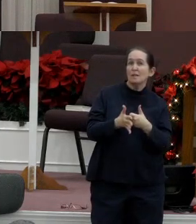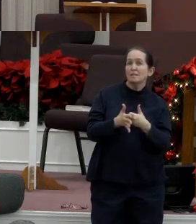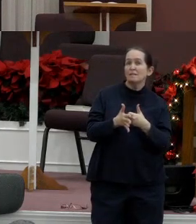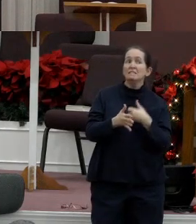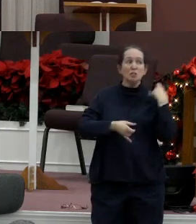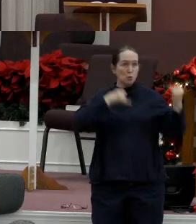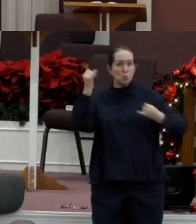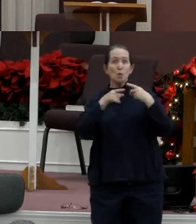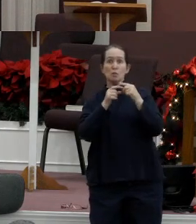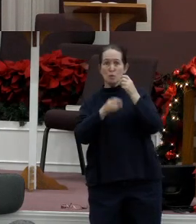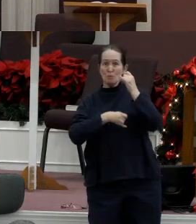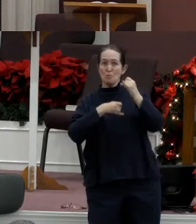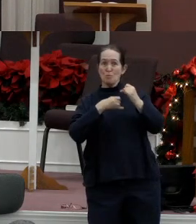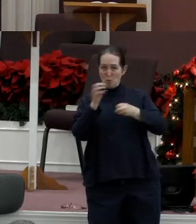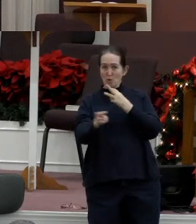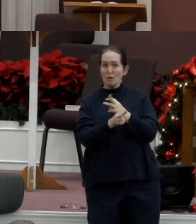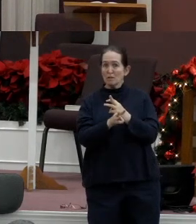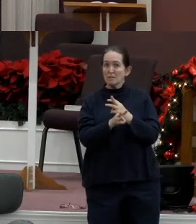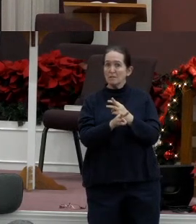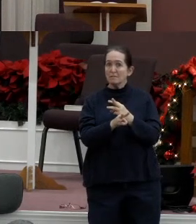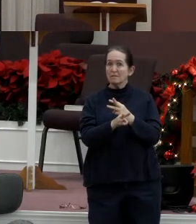Is it joy to the world?